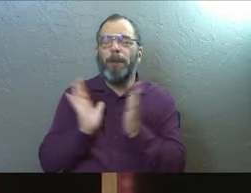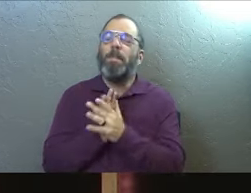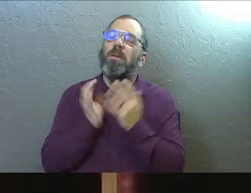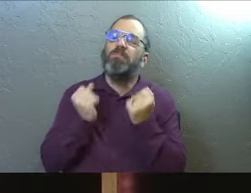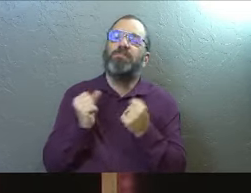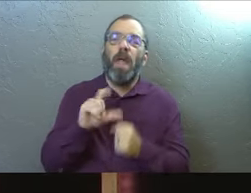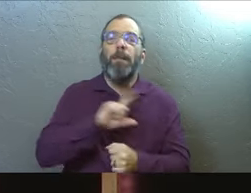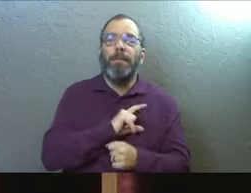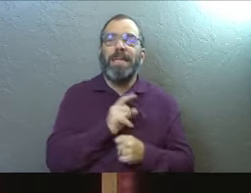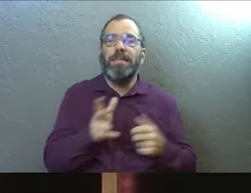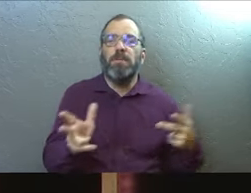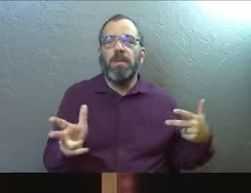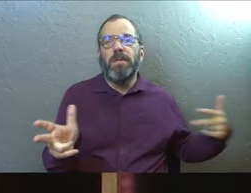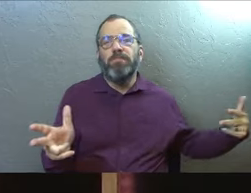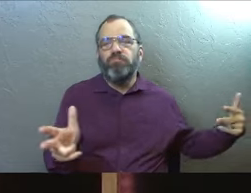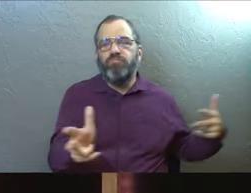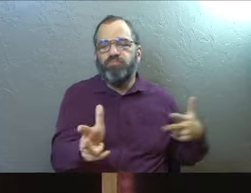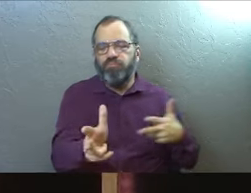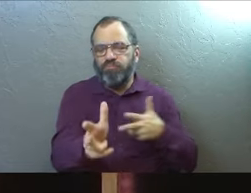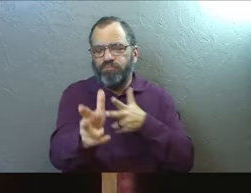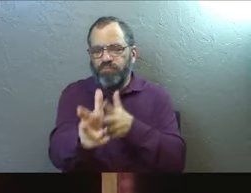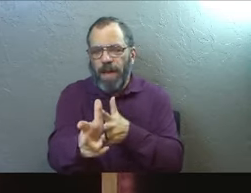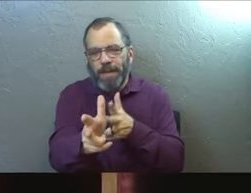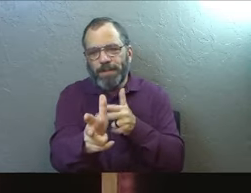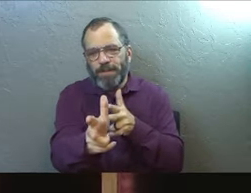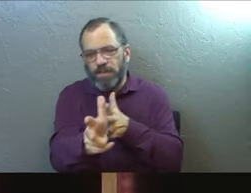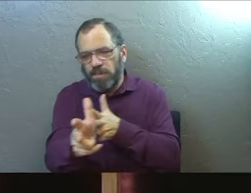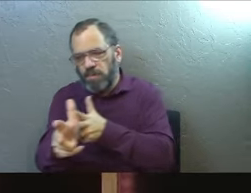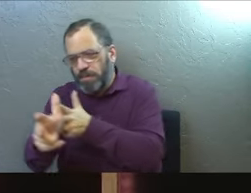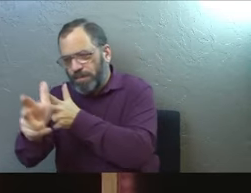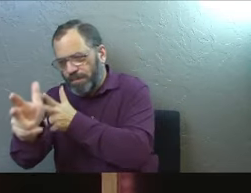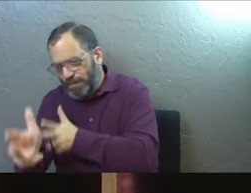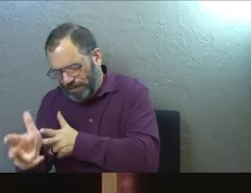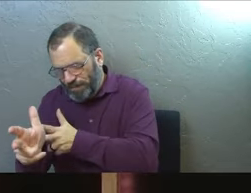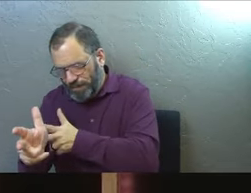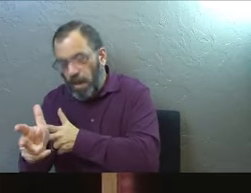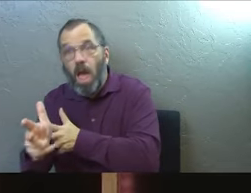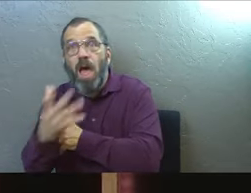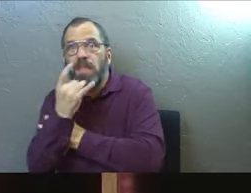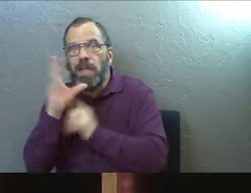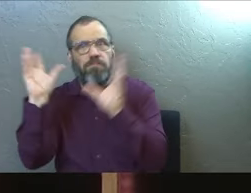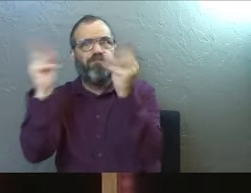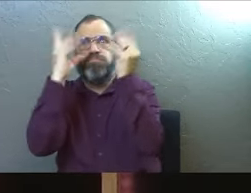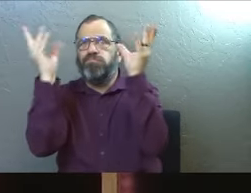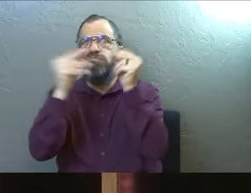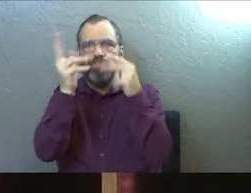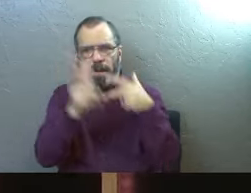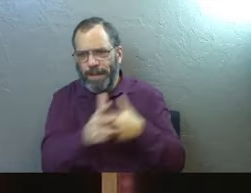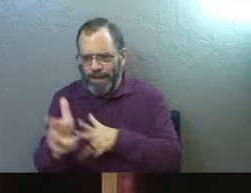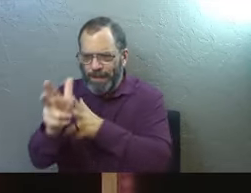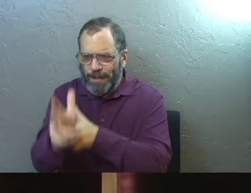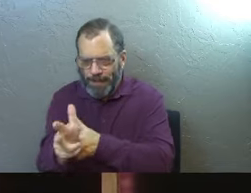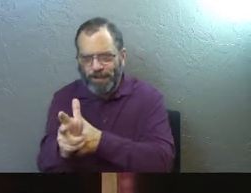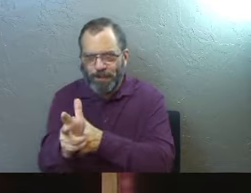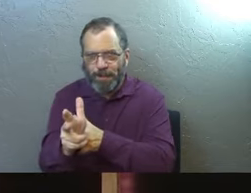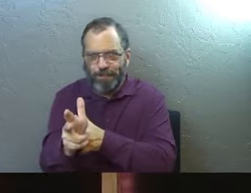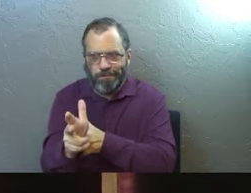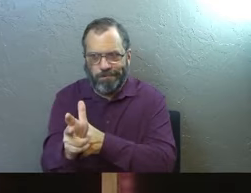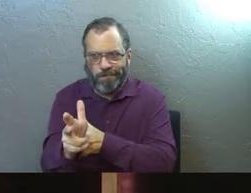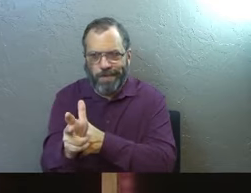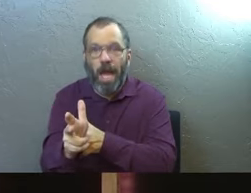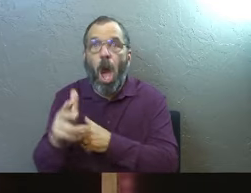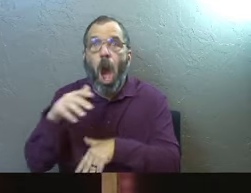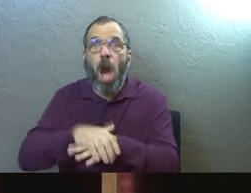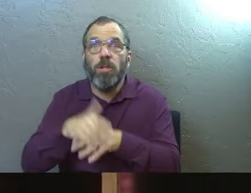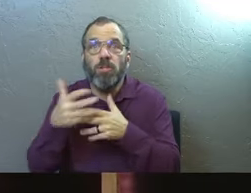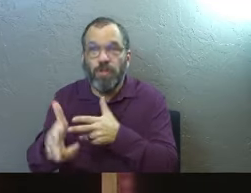And a police car, traffic car, pulled me over. I mean, the lights and everything. And they stopped me on